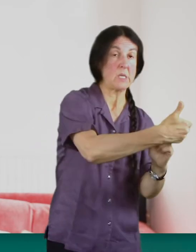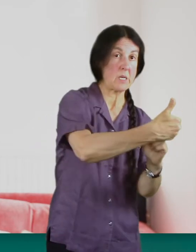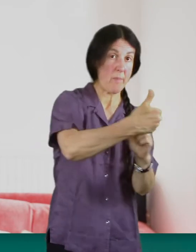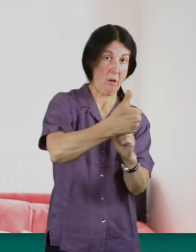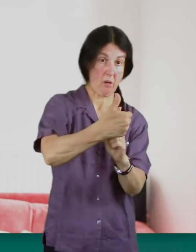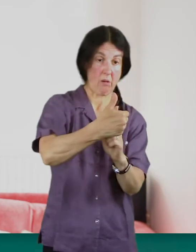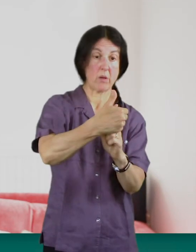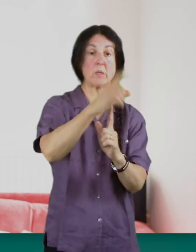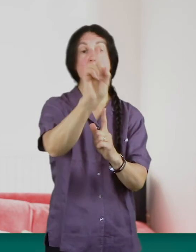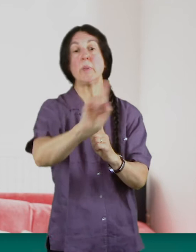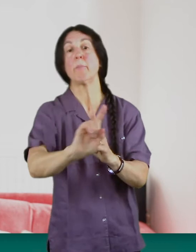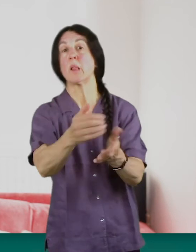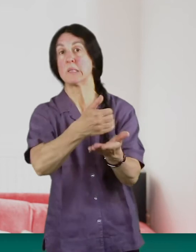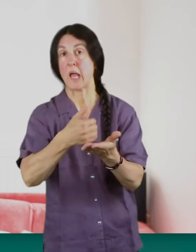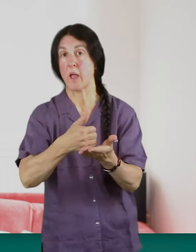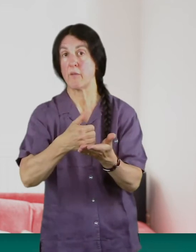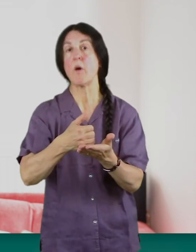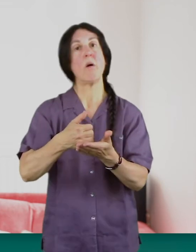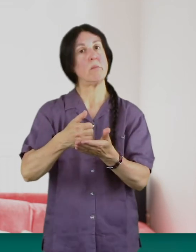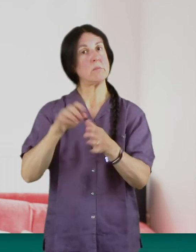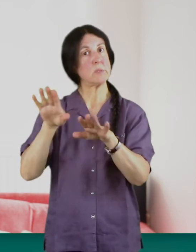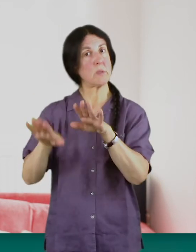Jesus was set apart to save the world.